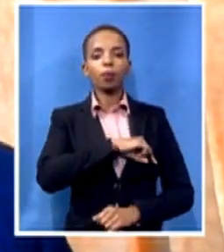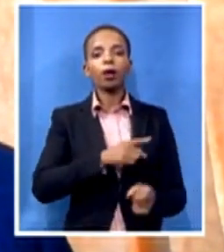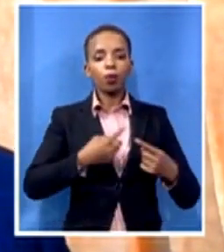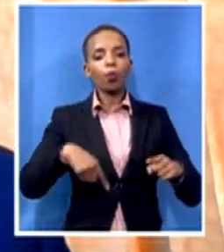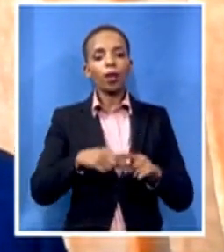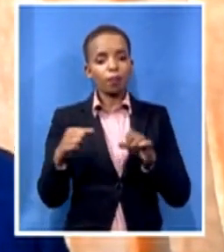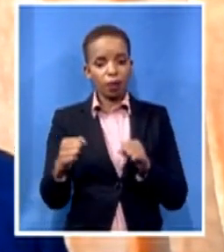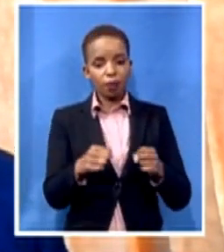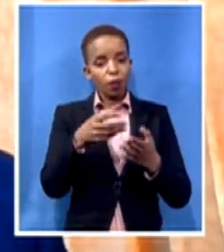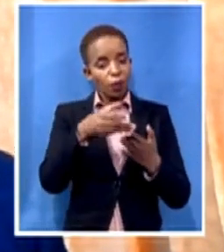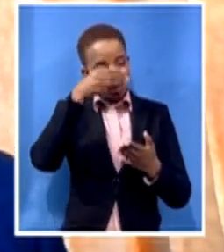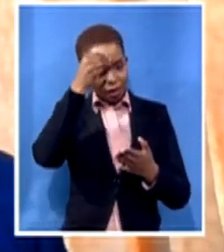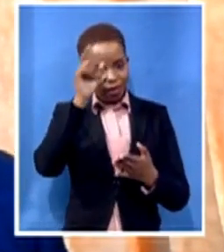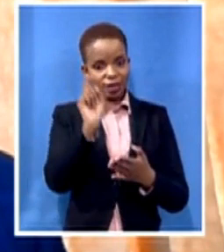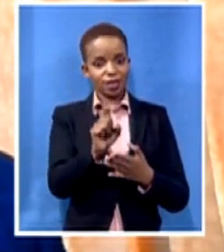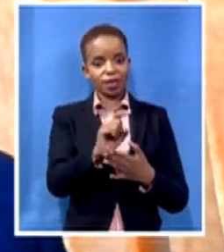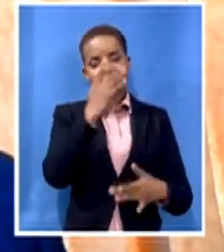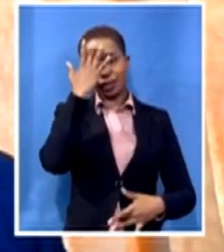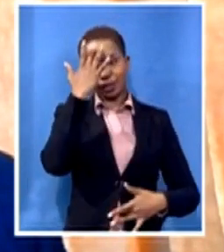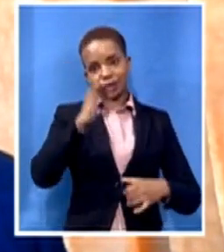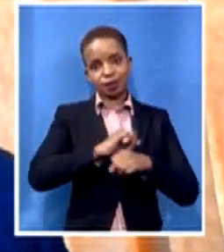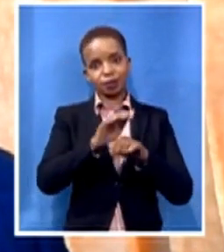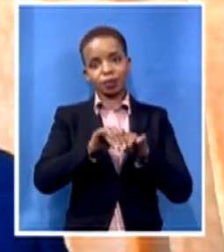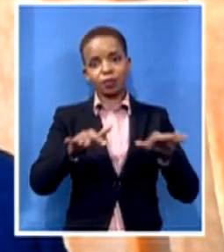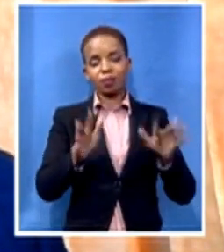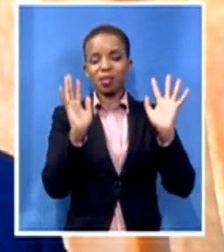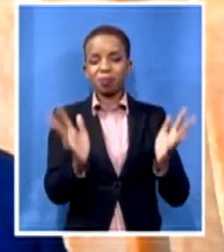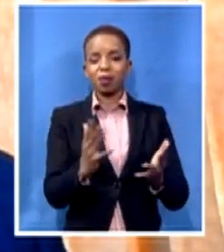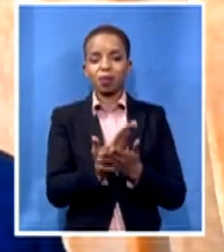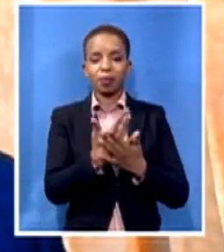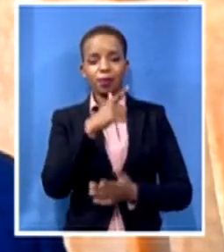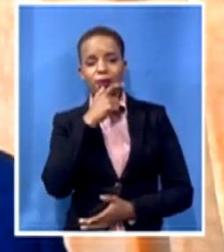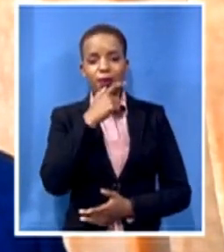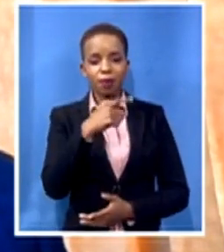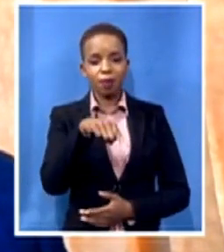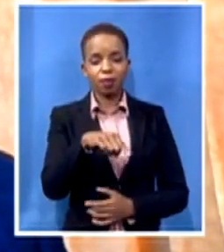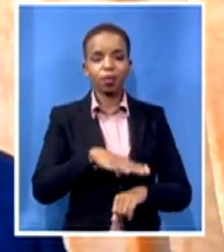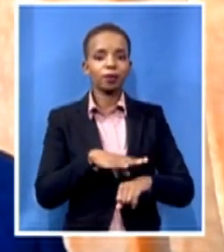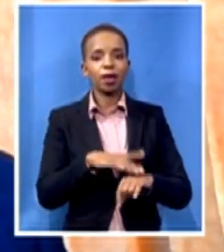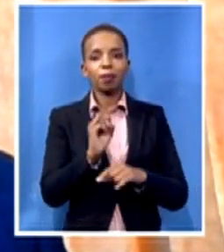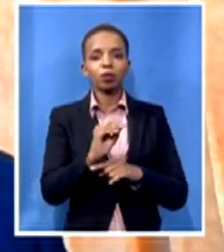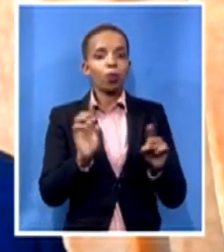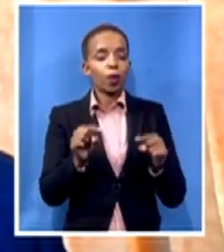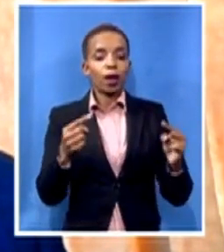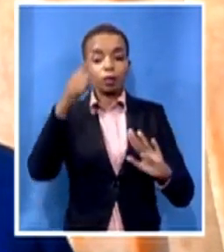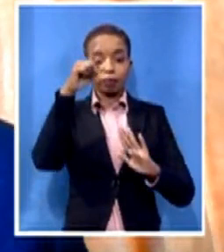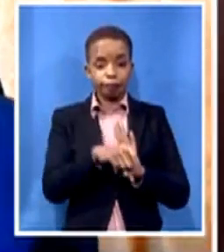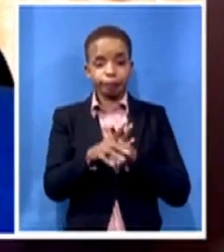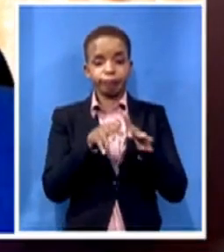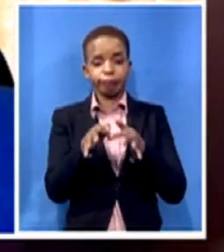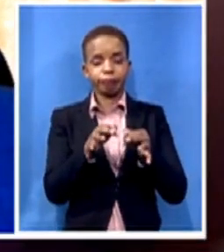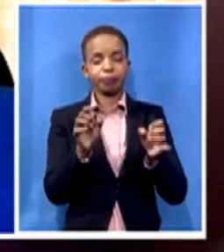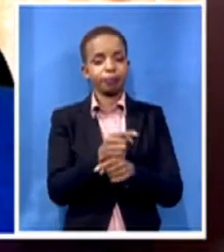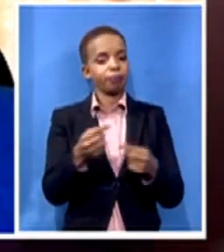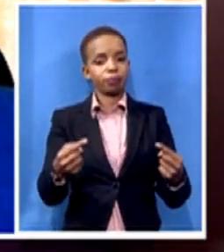And that's all we can say at this stage. So we can't really say much. So exact symptoms, what, say,